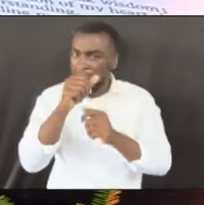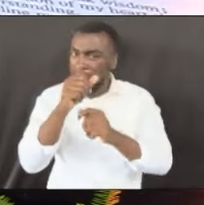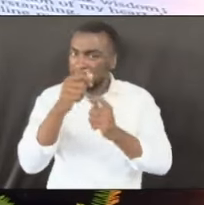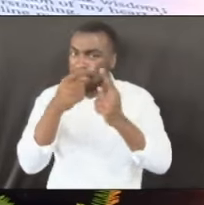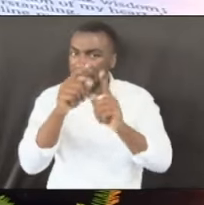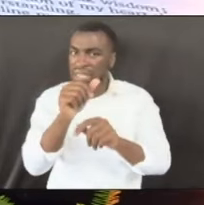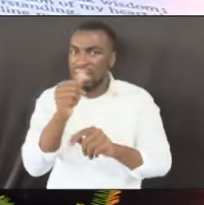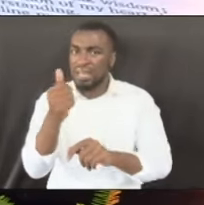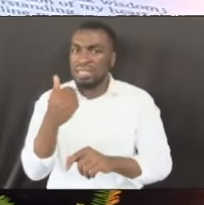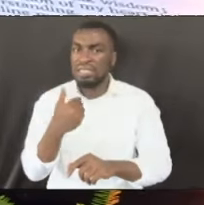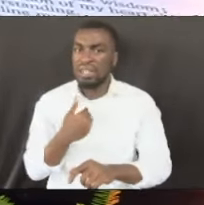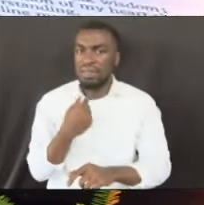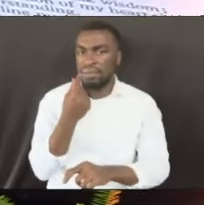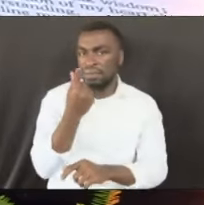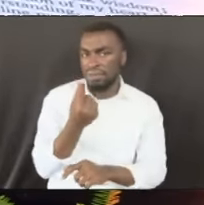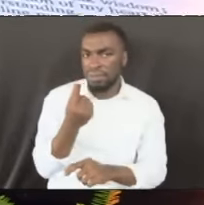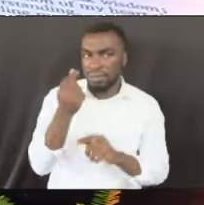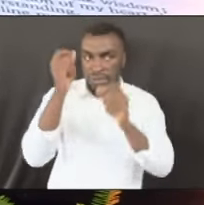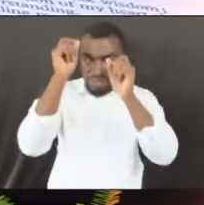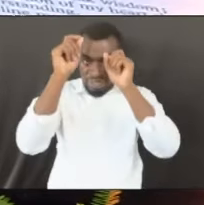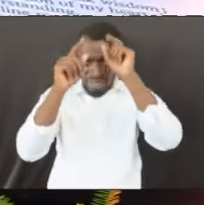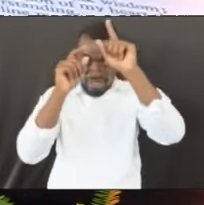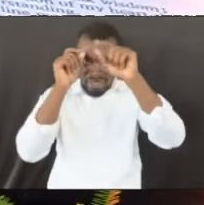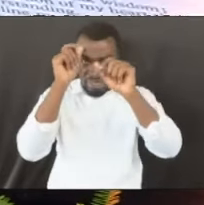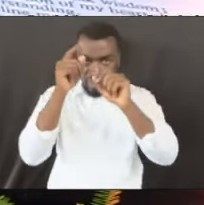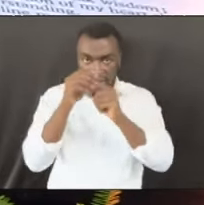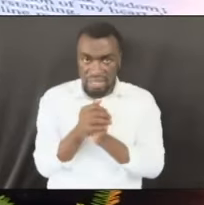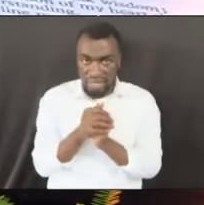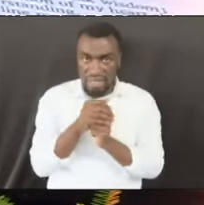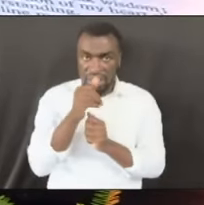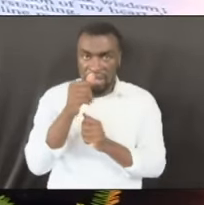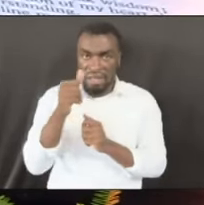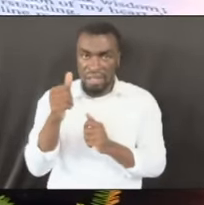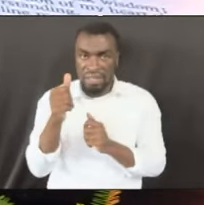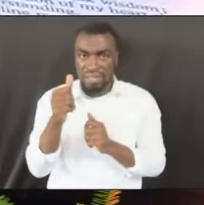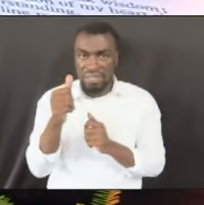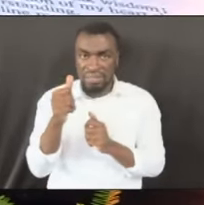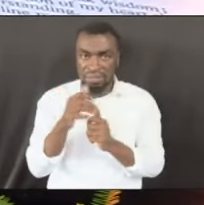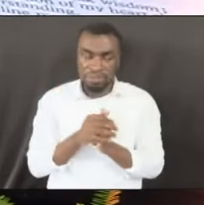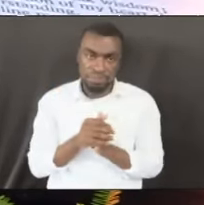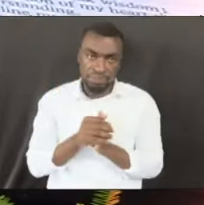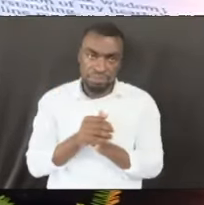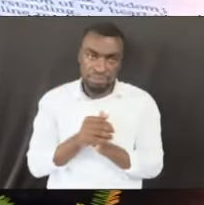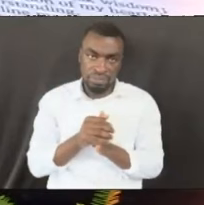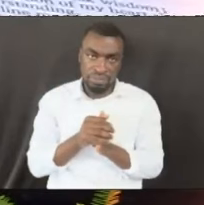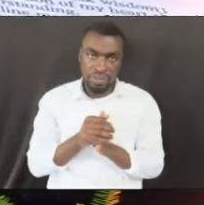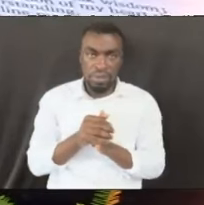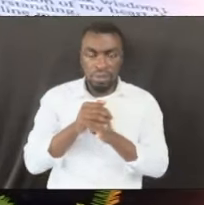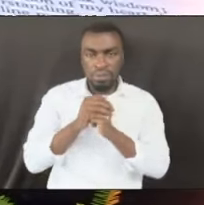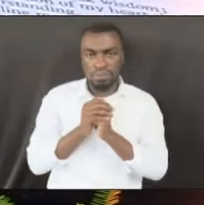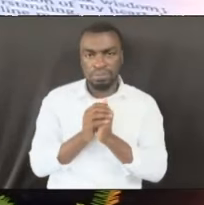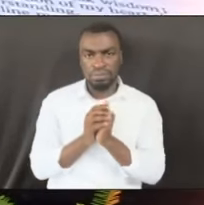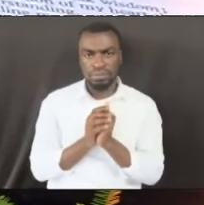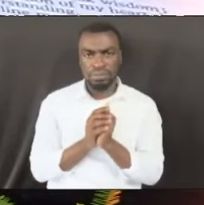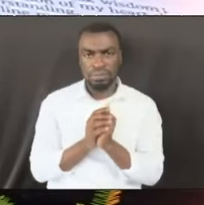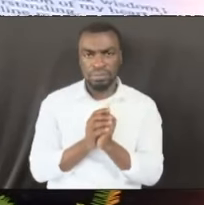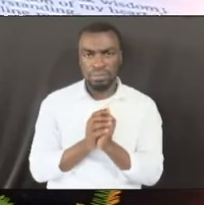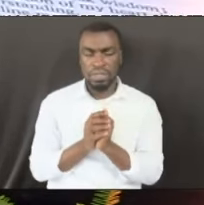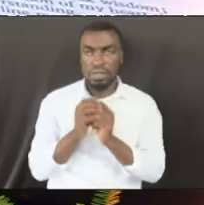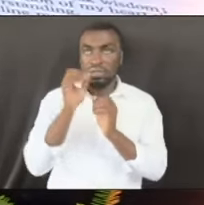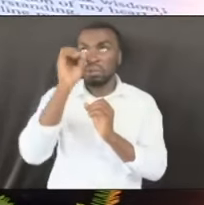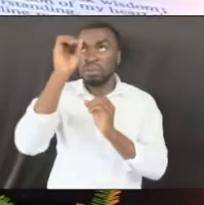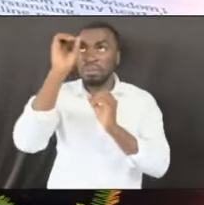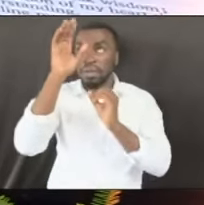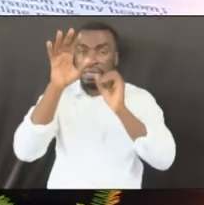All were perfectly satisfied with their crowns. The crown of life will be bright or dim, will glitter with many